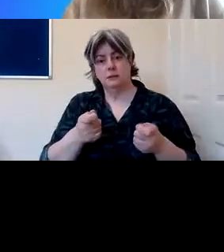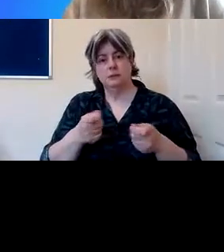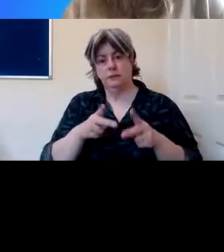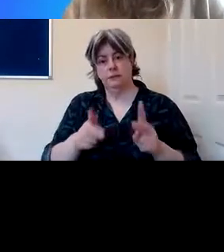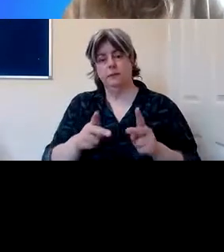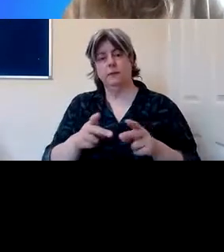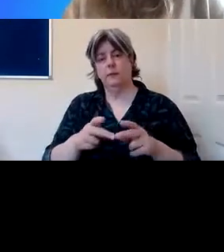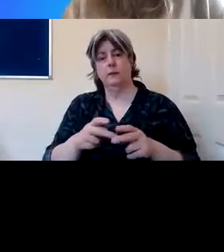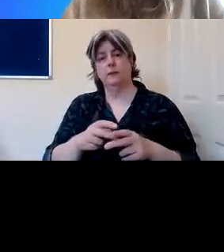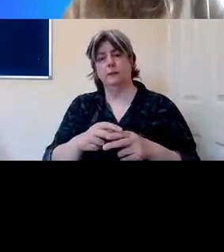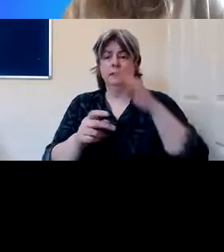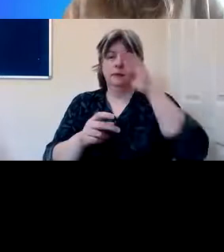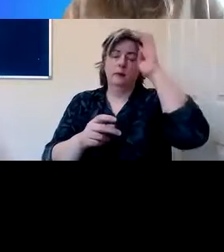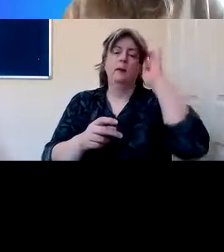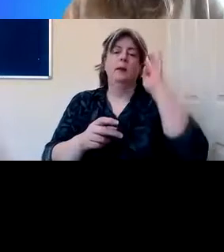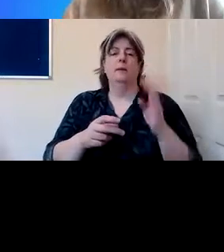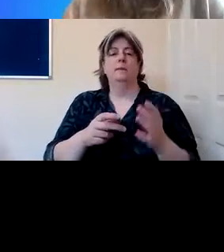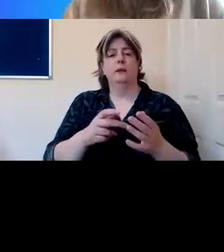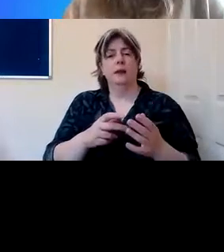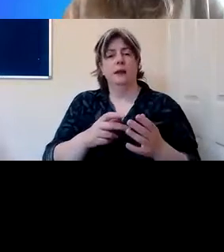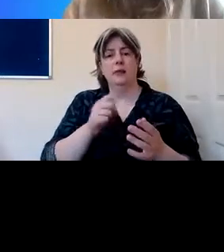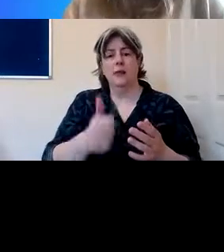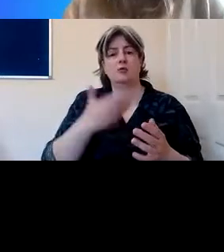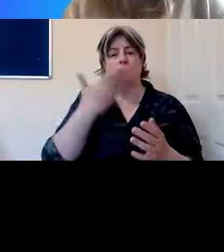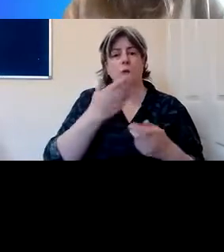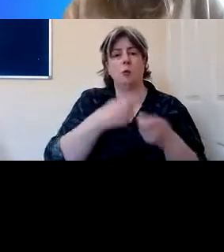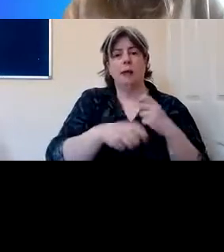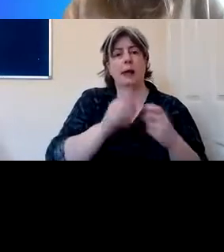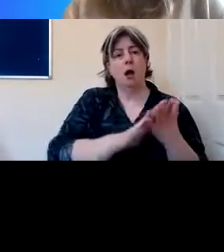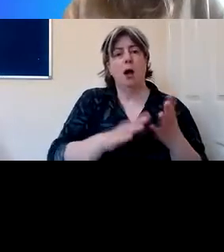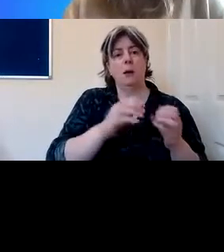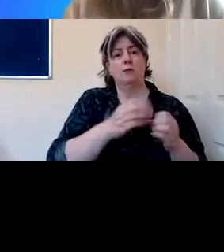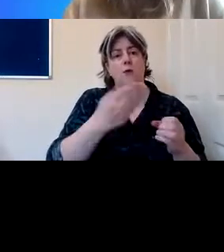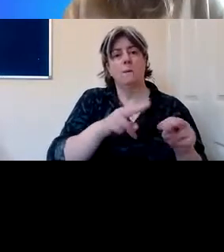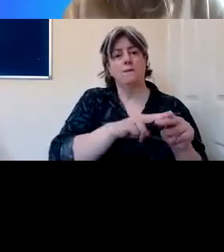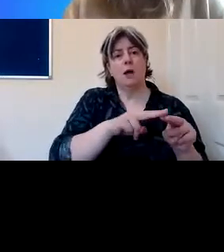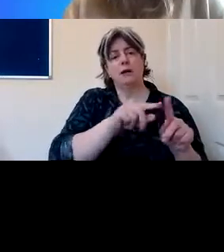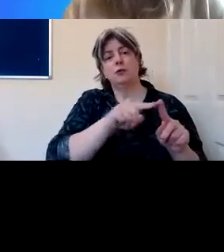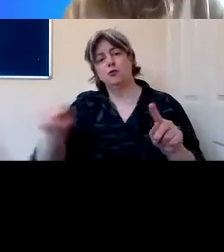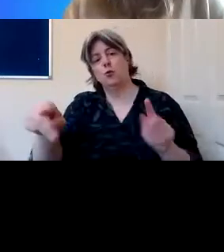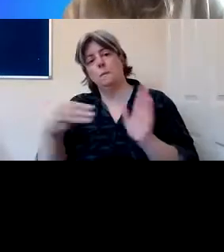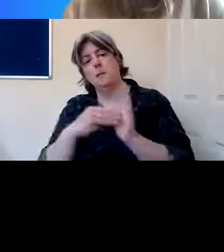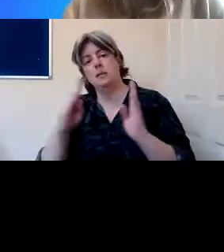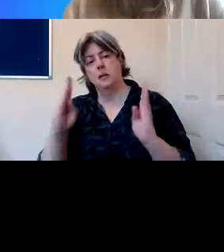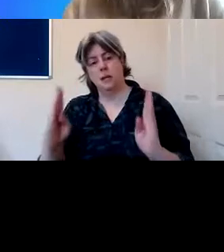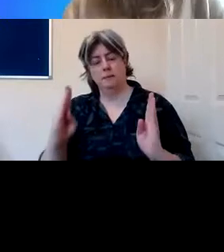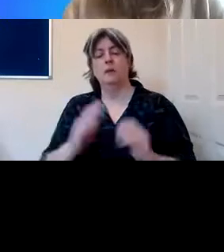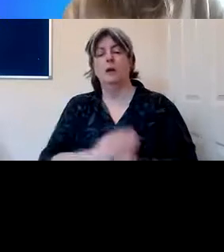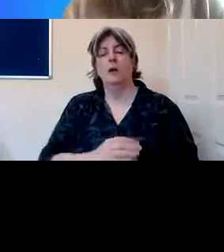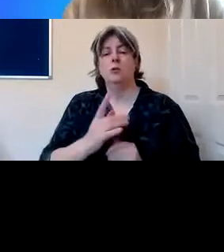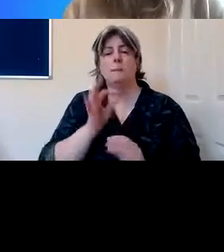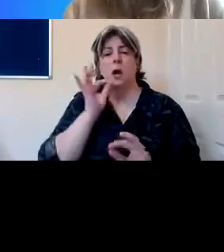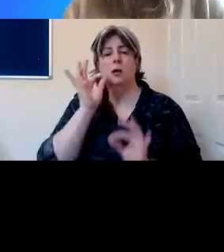hubs between a Friday and a Monday, and anything else had to take a back seat. So my question is to each